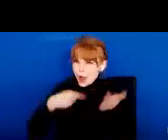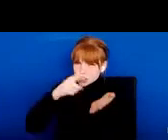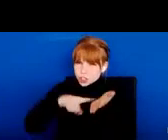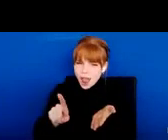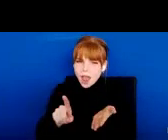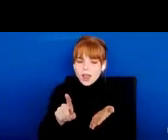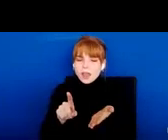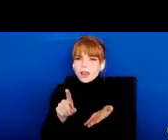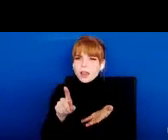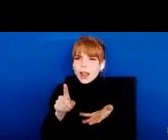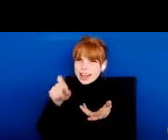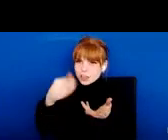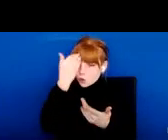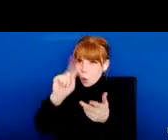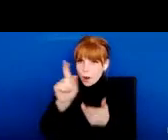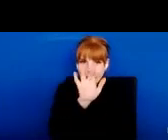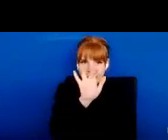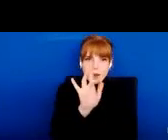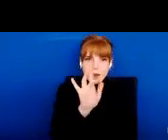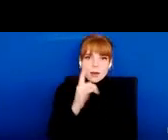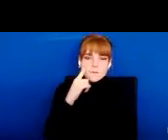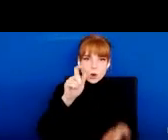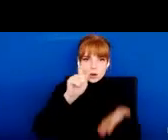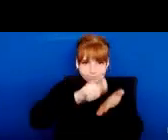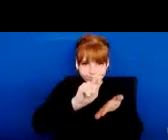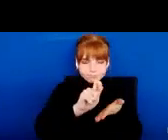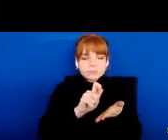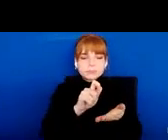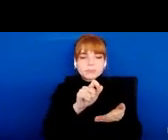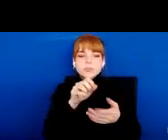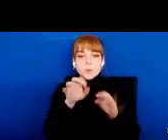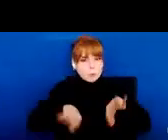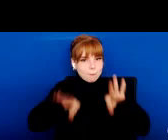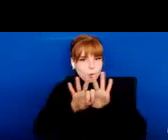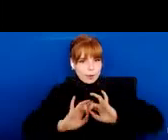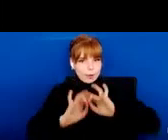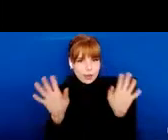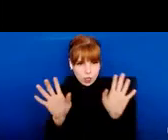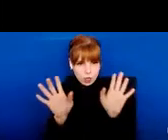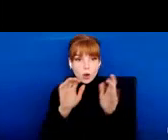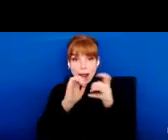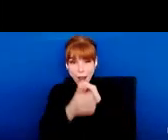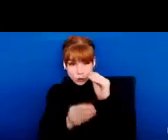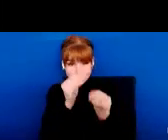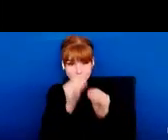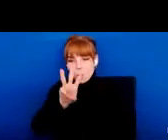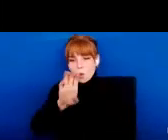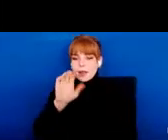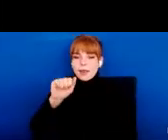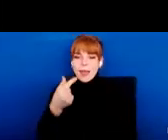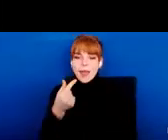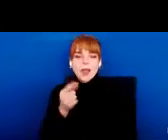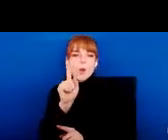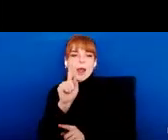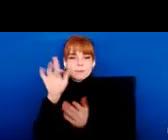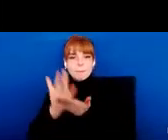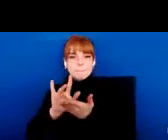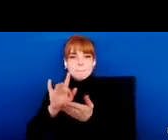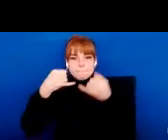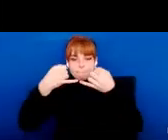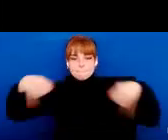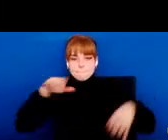that border. So that the term used in WCAG is boundaries. Another requirement that I want